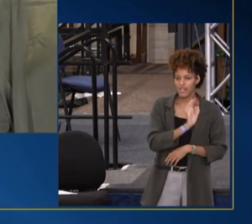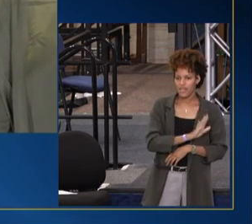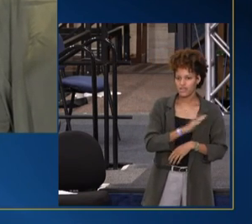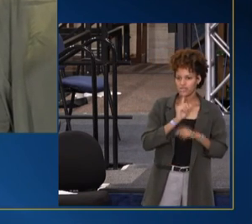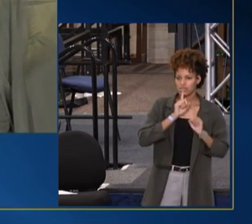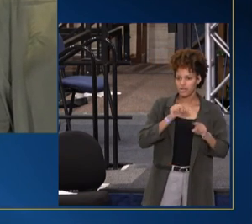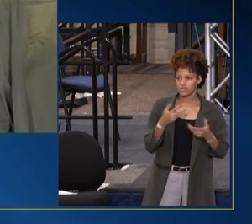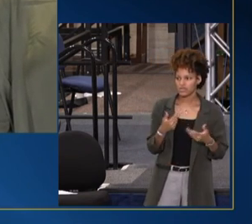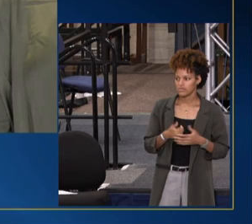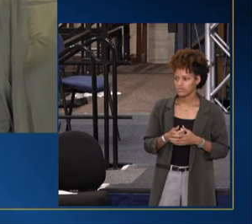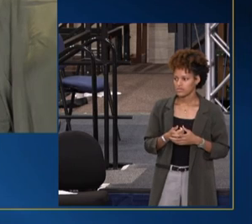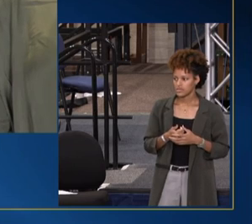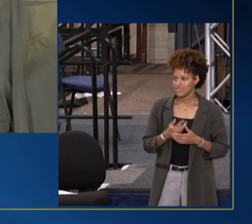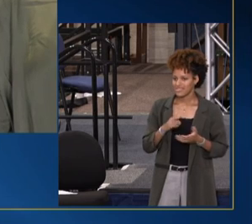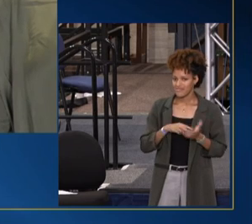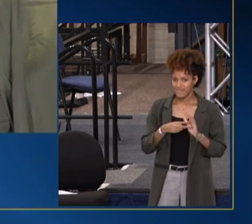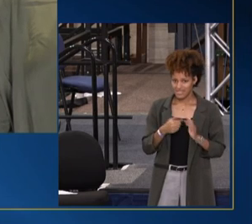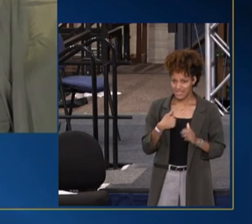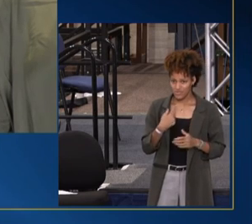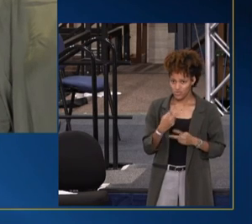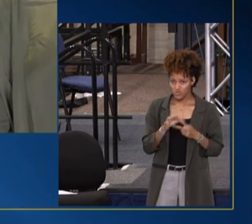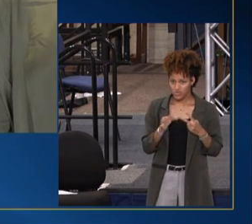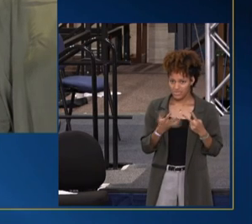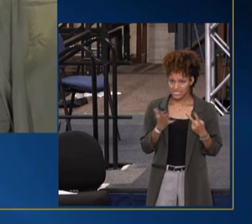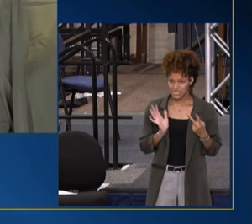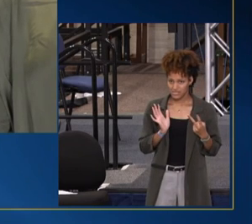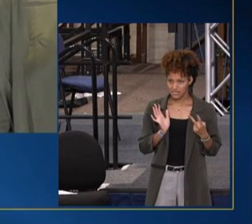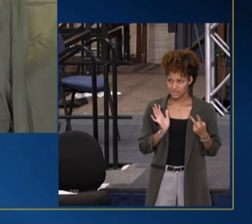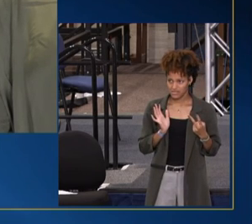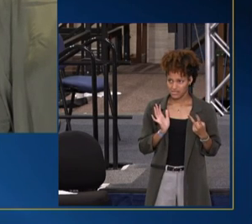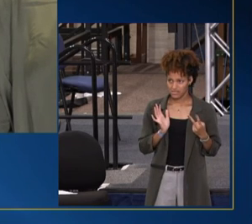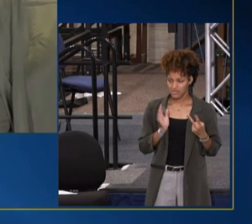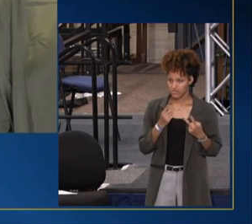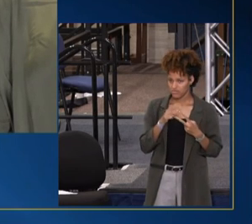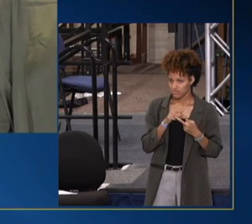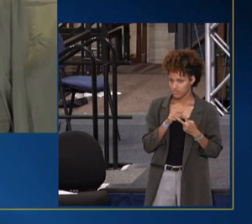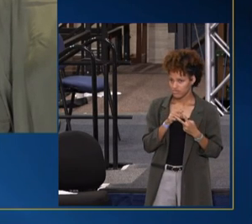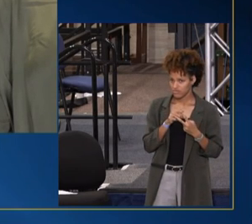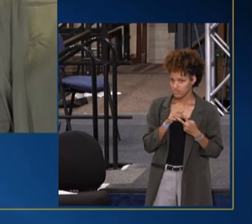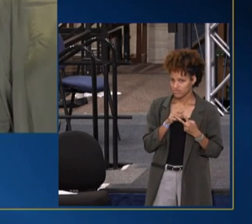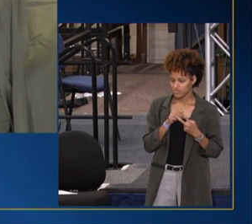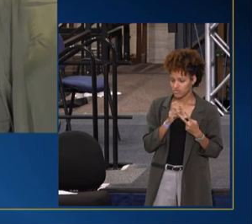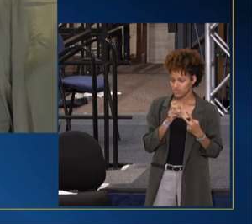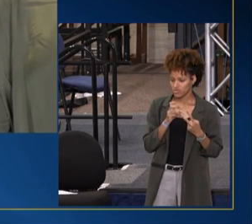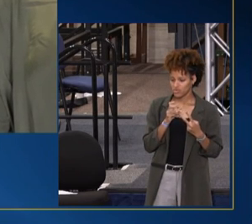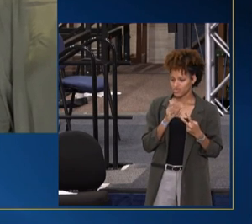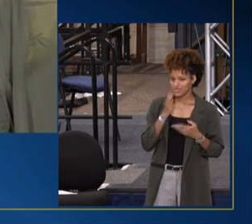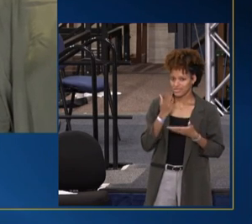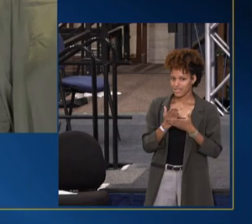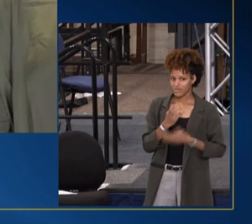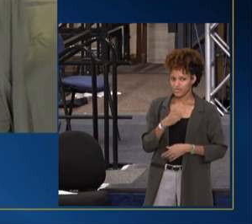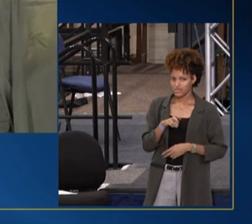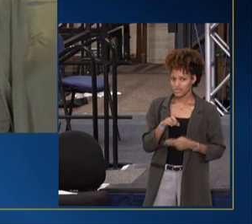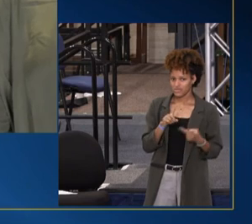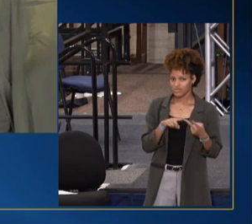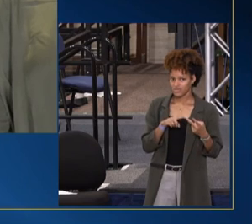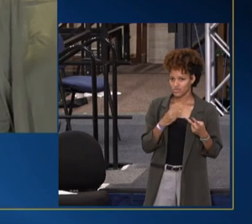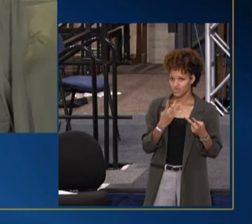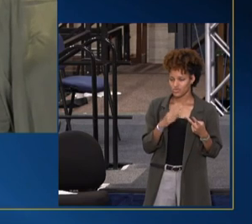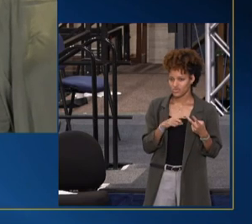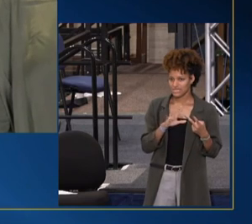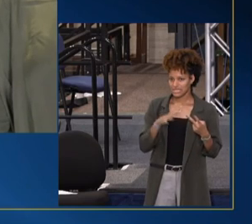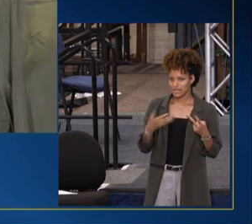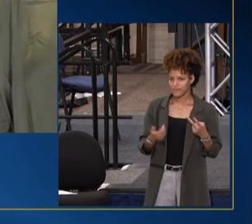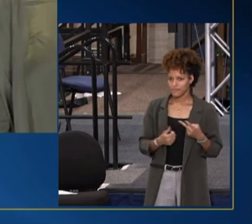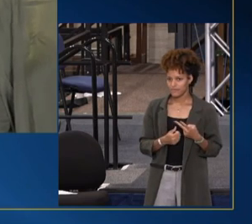to it was, well, then I only have two choices. One, to detransition, or two, to